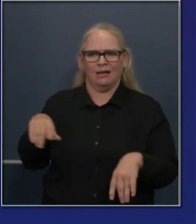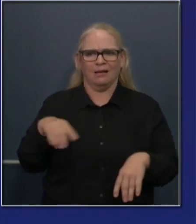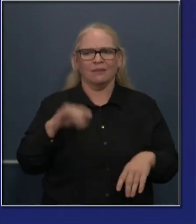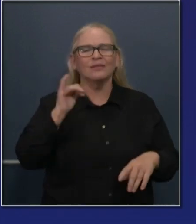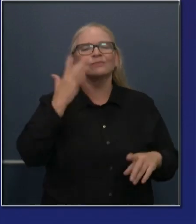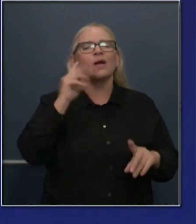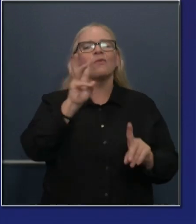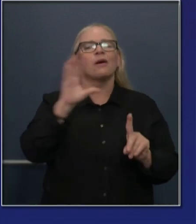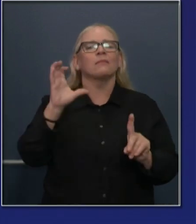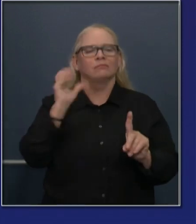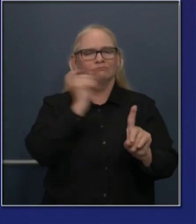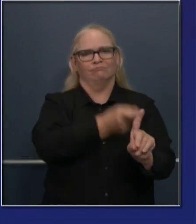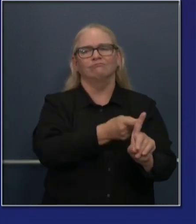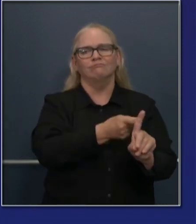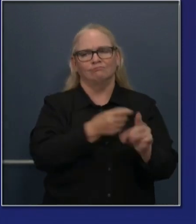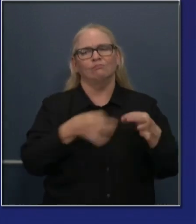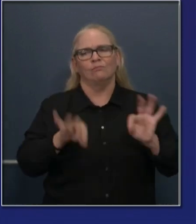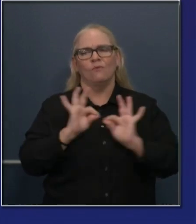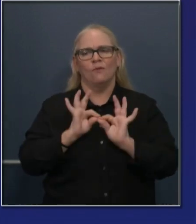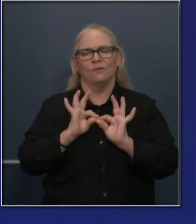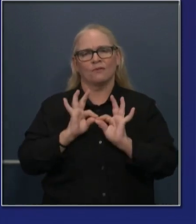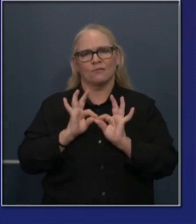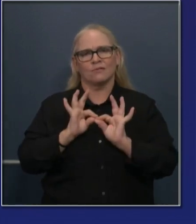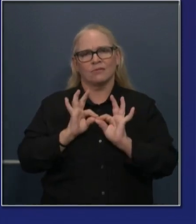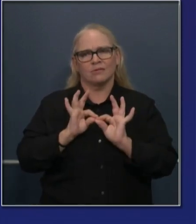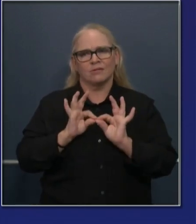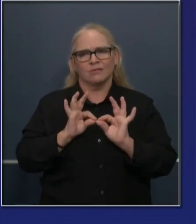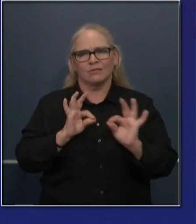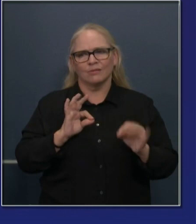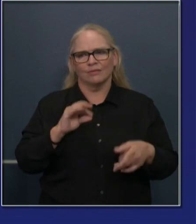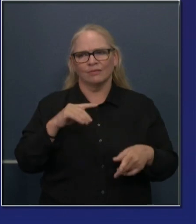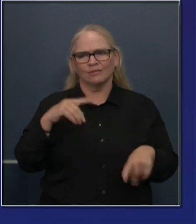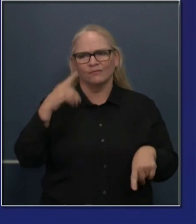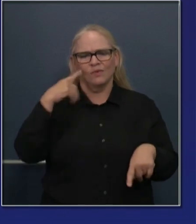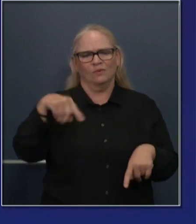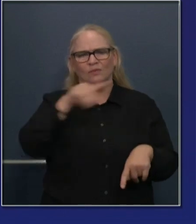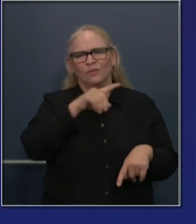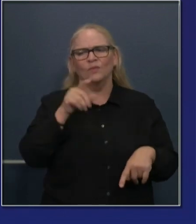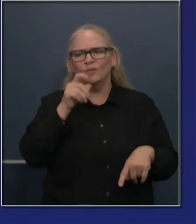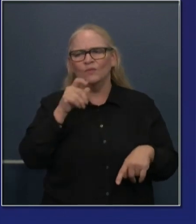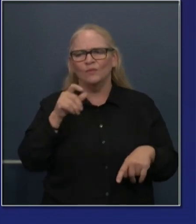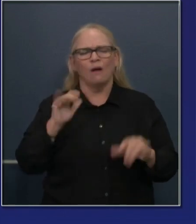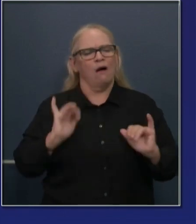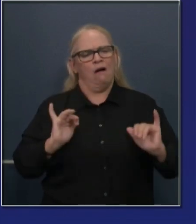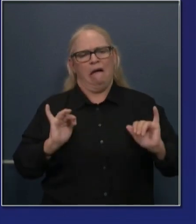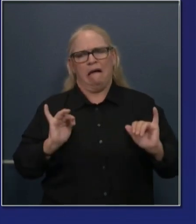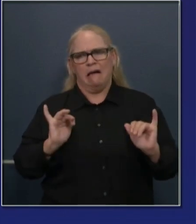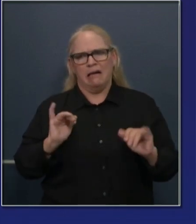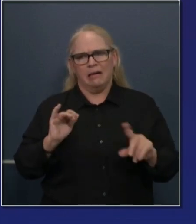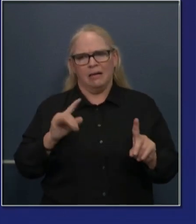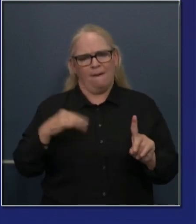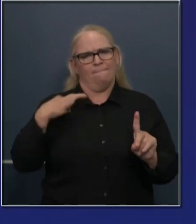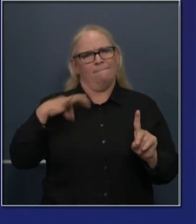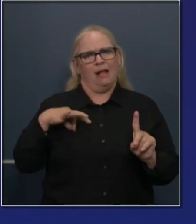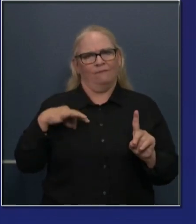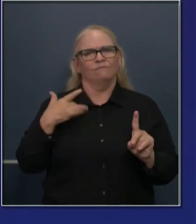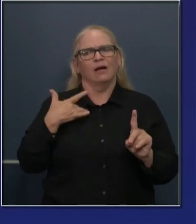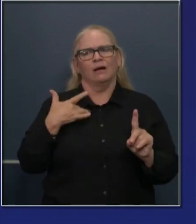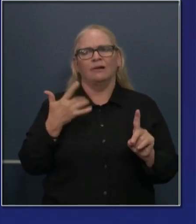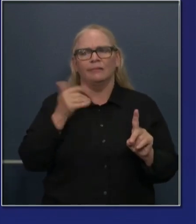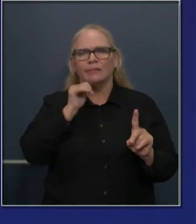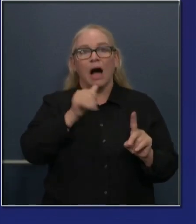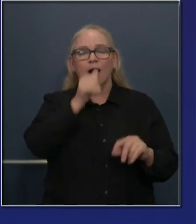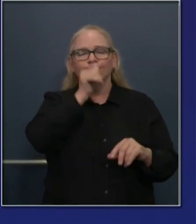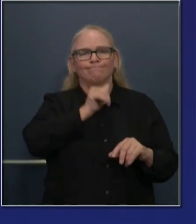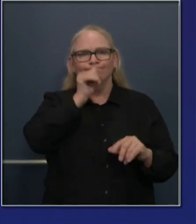foundational in any economic recovery in the state. And this is truly when we're all in it together, employer, employee,